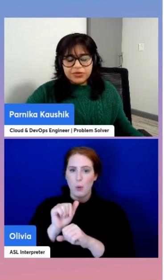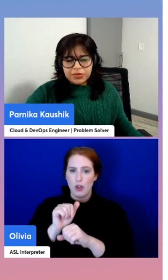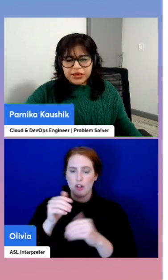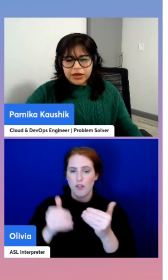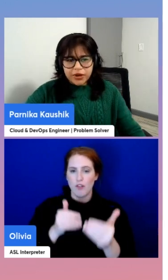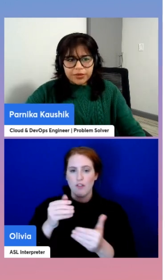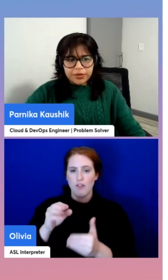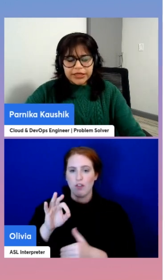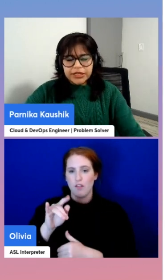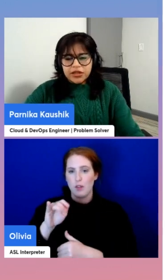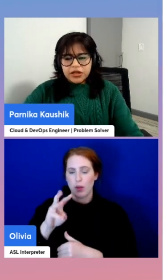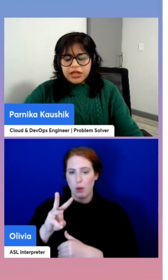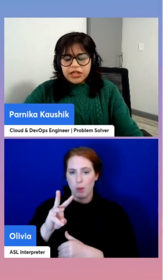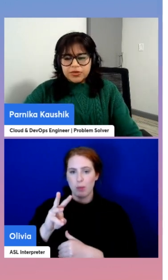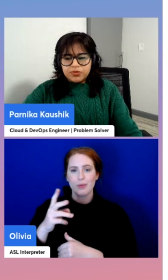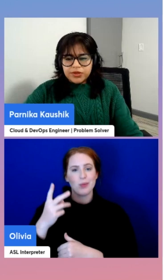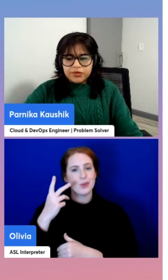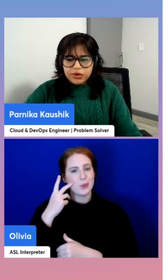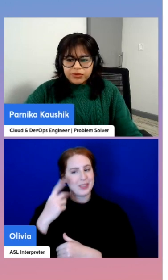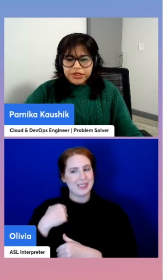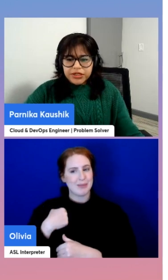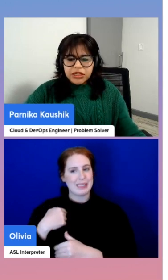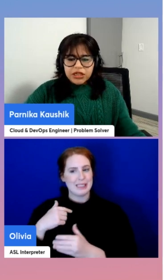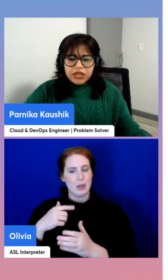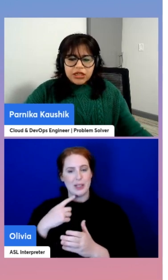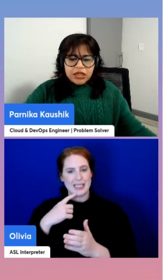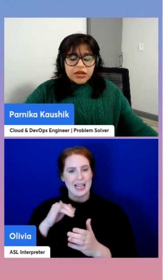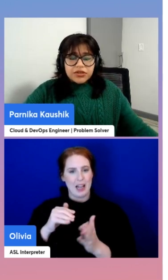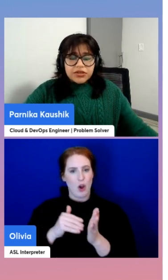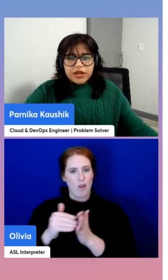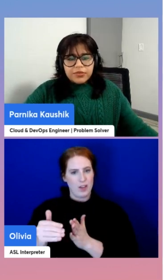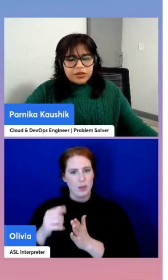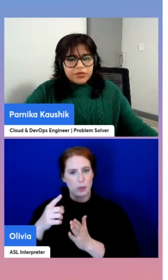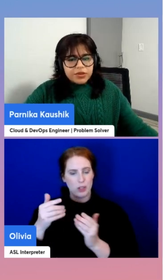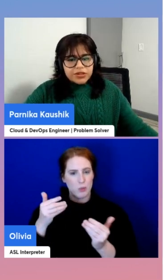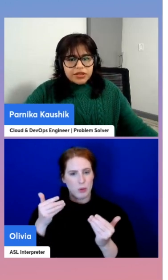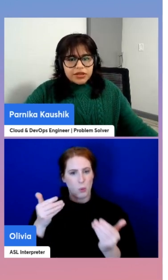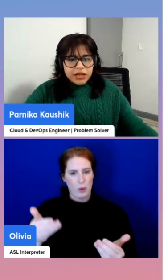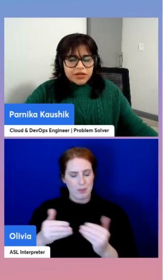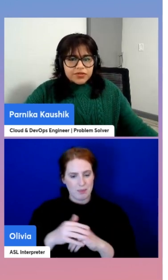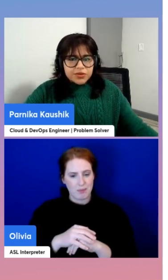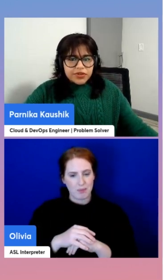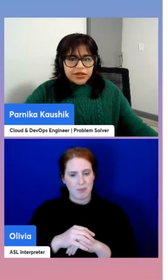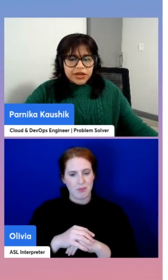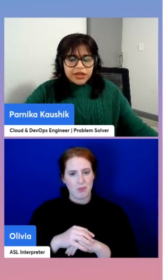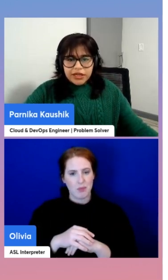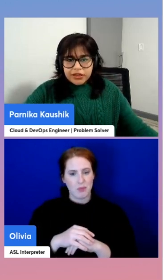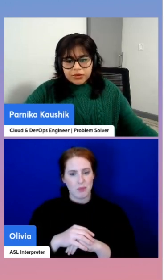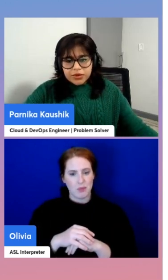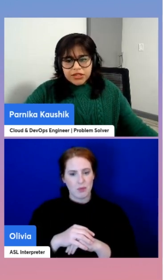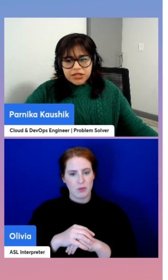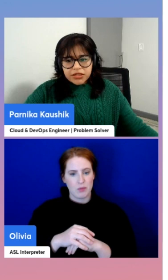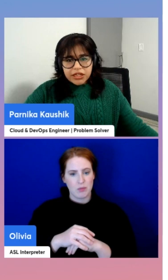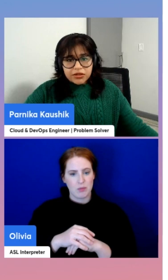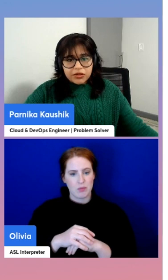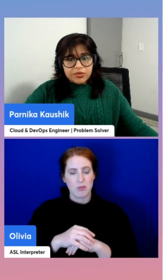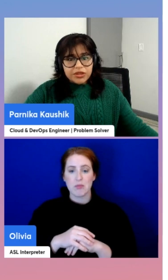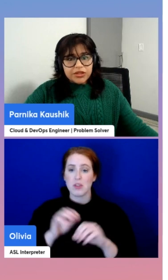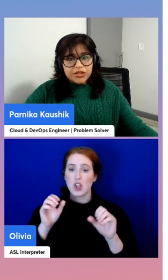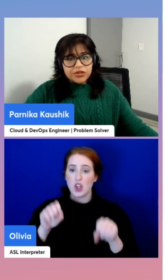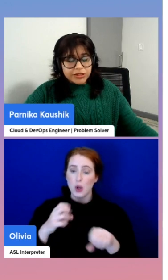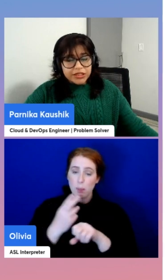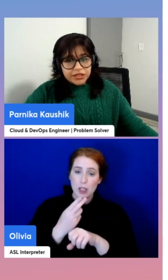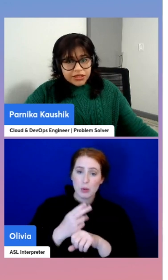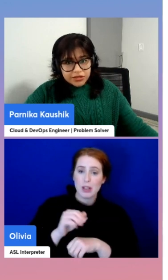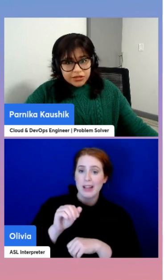to see me repeat that quite a bit as we proceed forward. Now, the environment could be your cloud service provider like AWS. It could